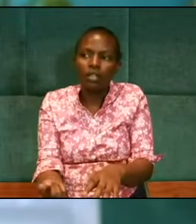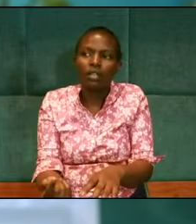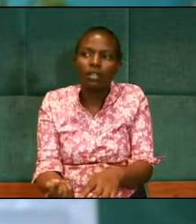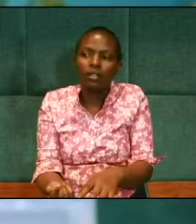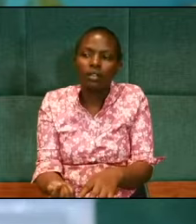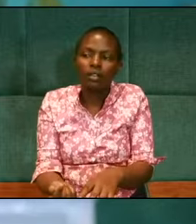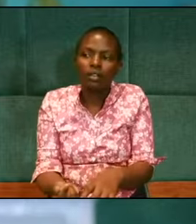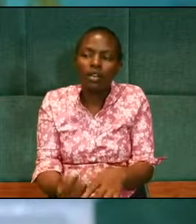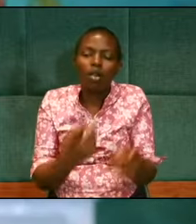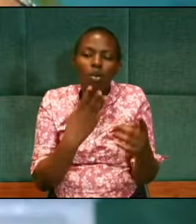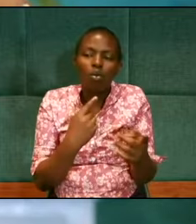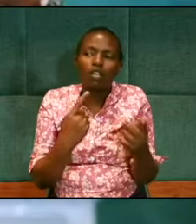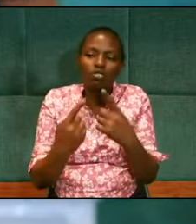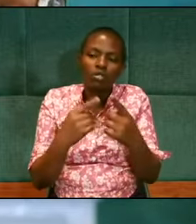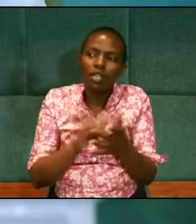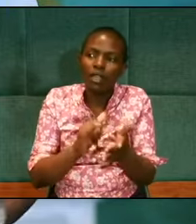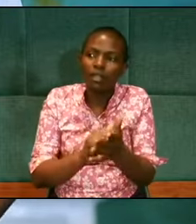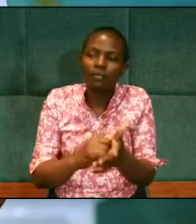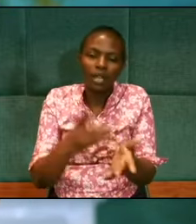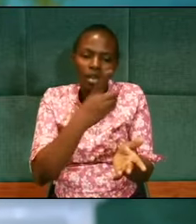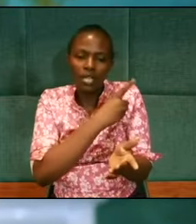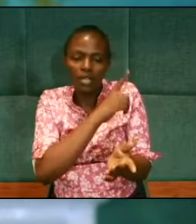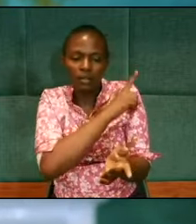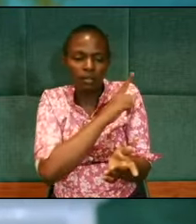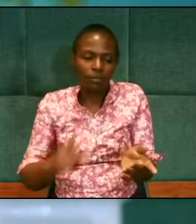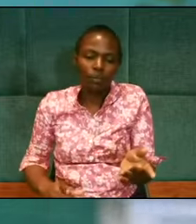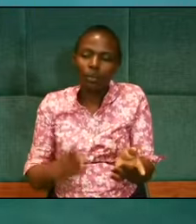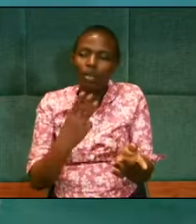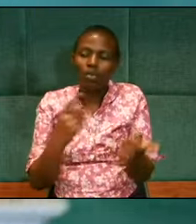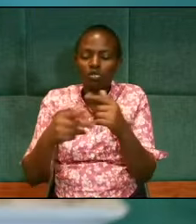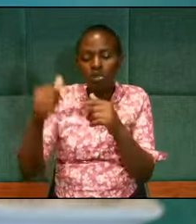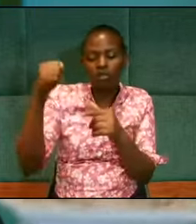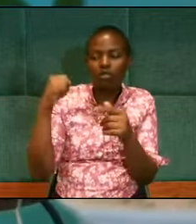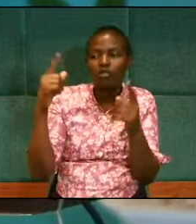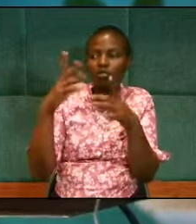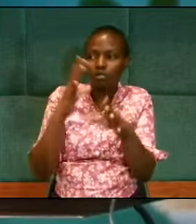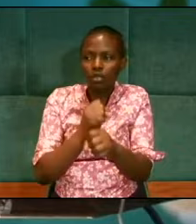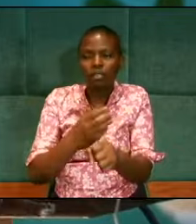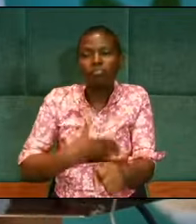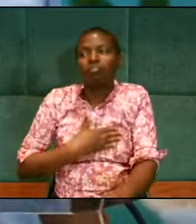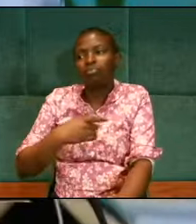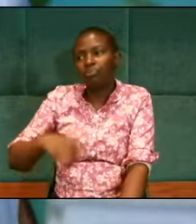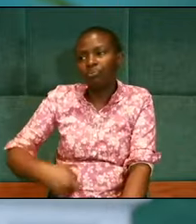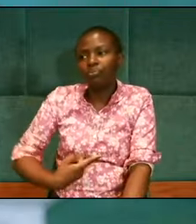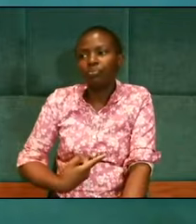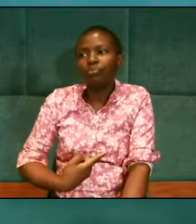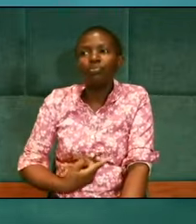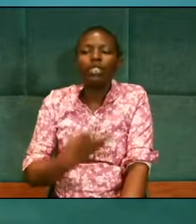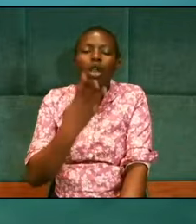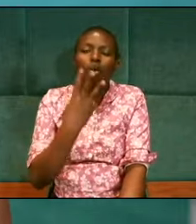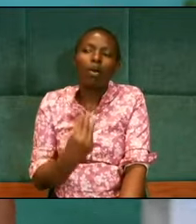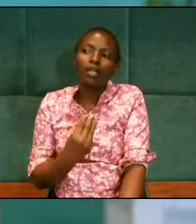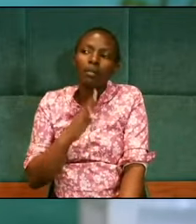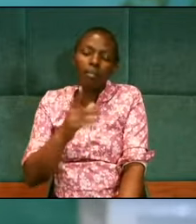dear Lord, I refuse to trust myself. I want, by the grace of God, anything